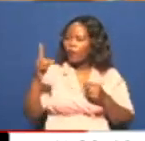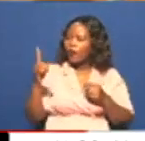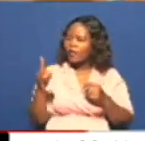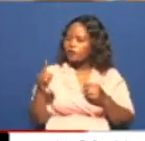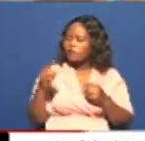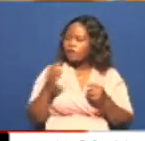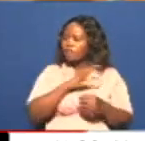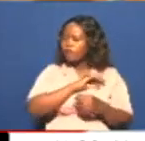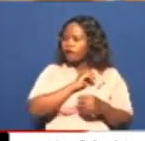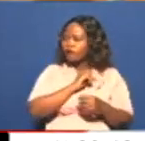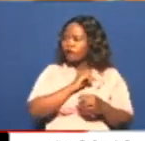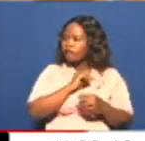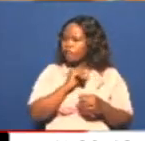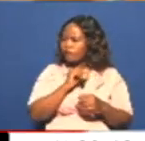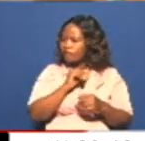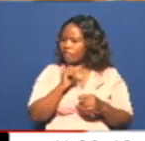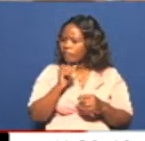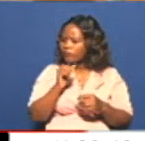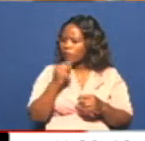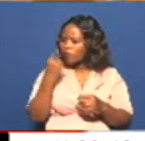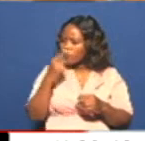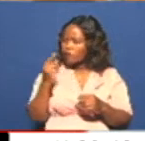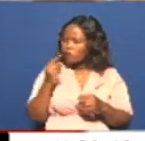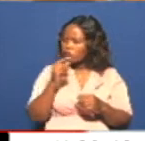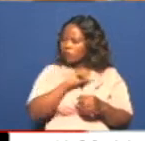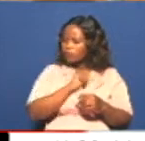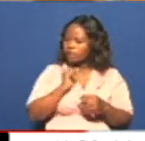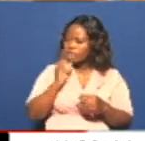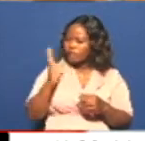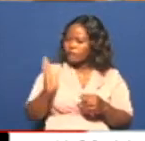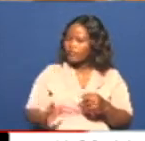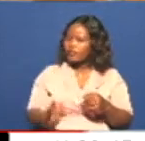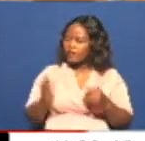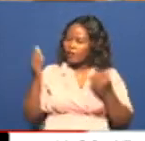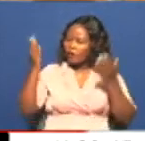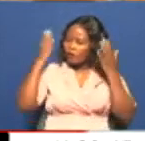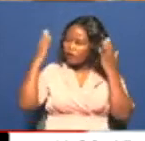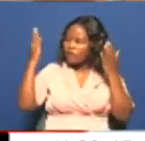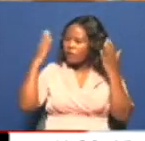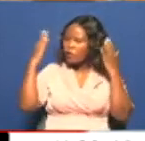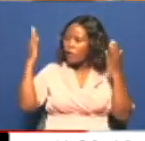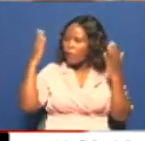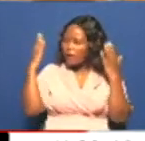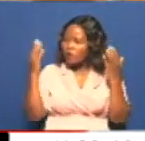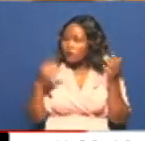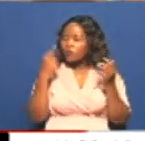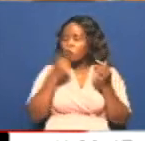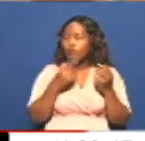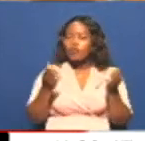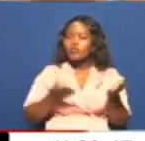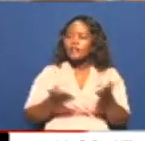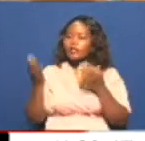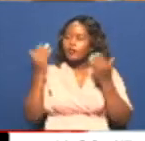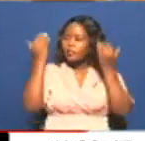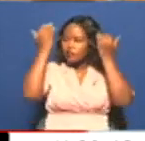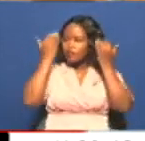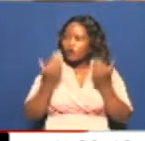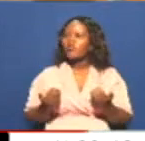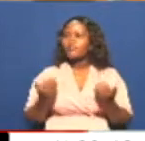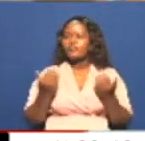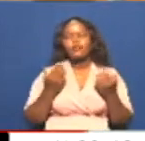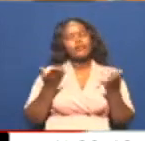was not charged but was arraigned in court. That is the Meru Senator Mithika Linturi. Looking